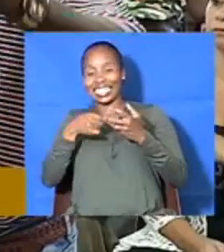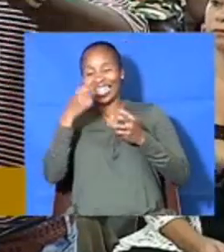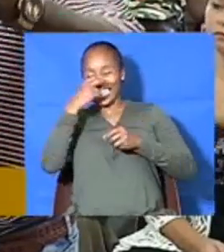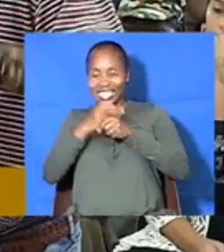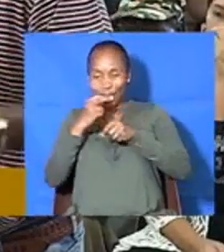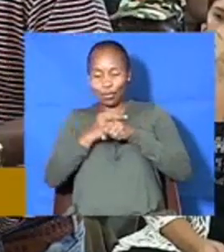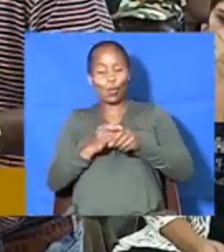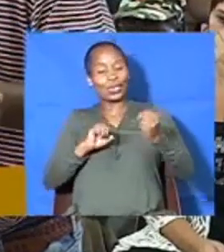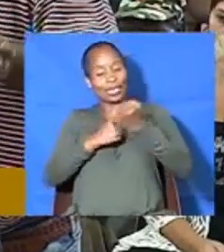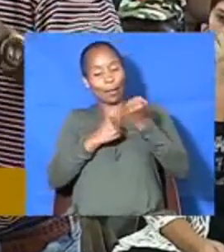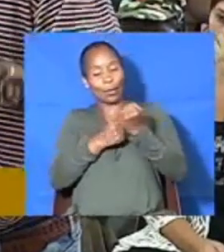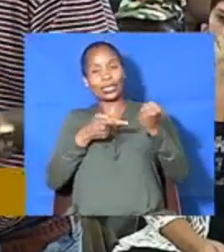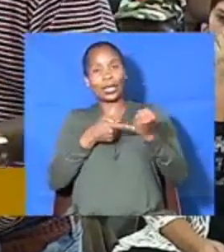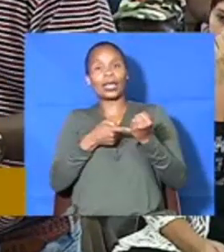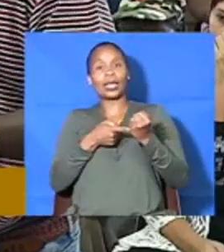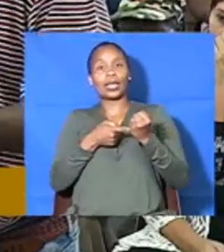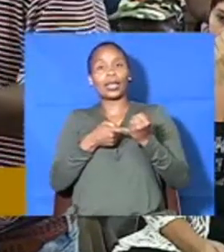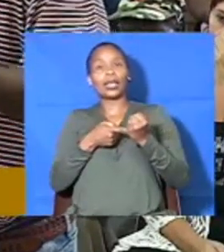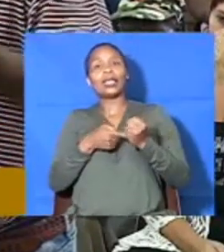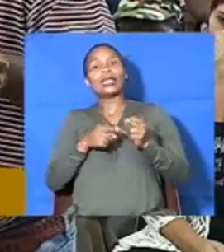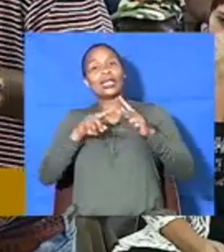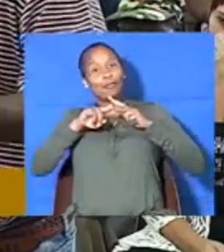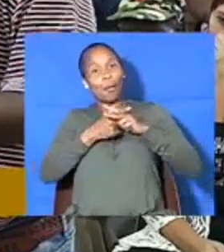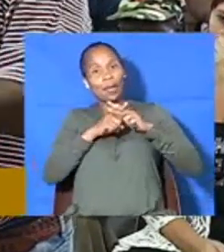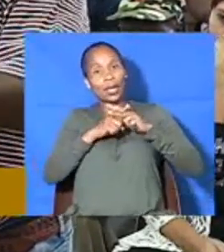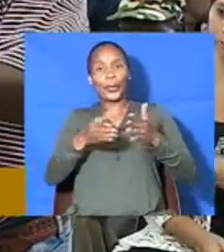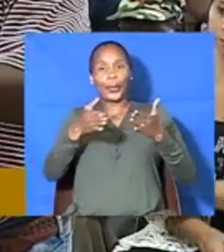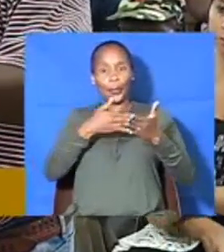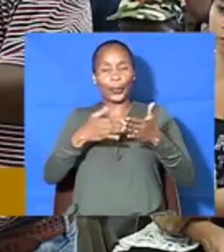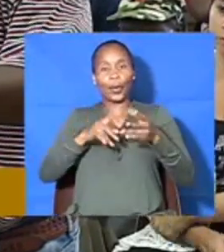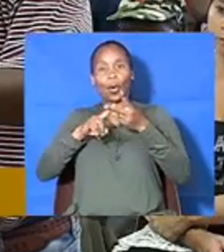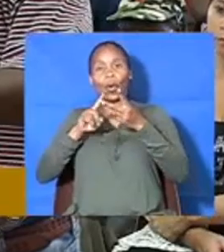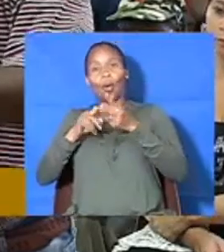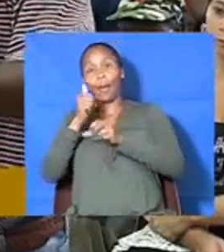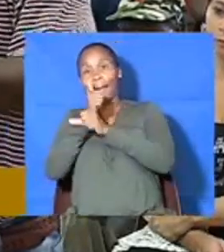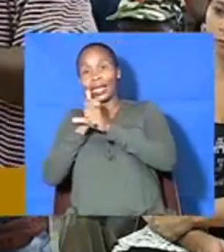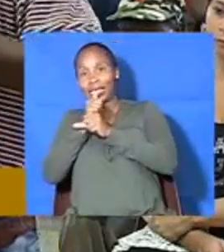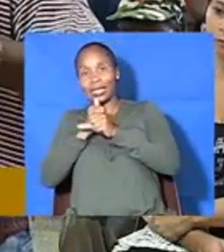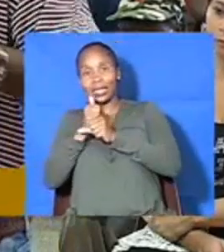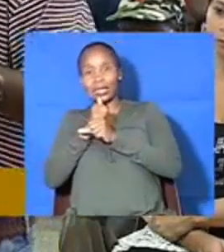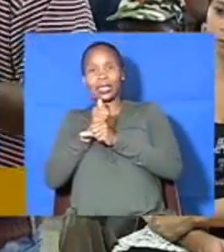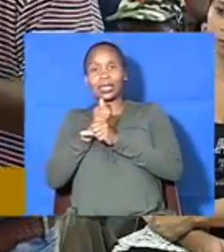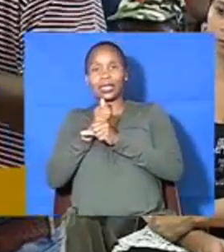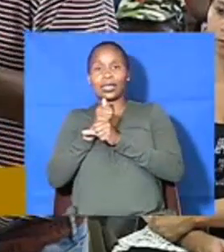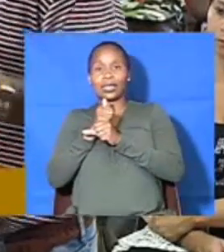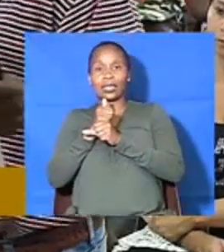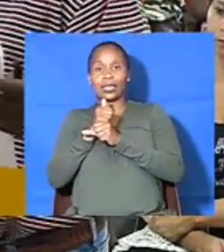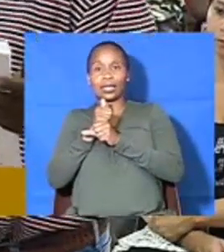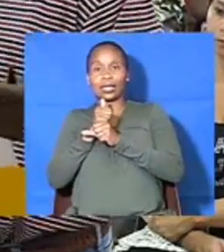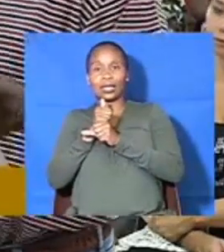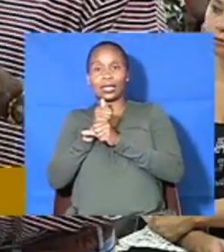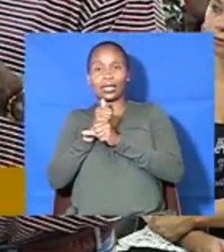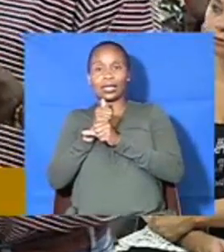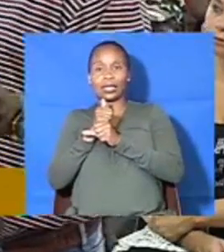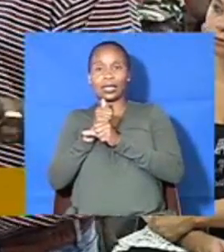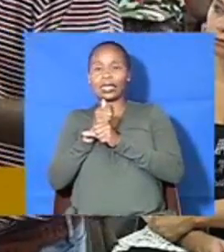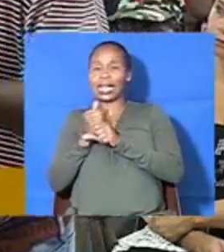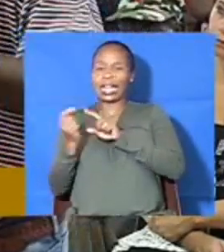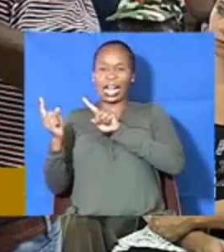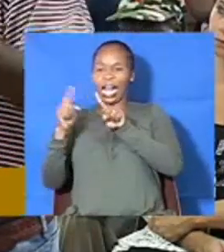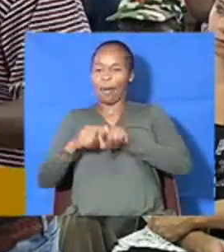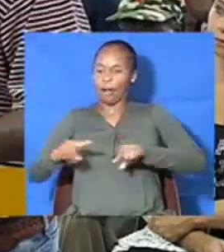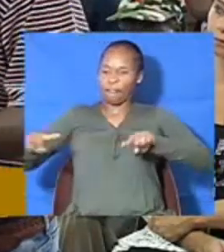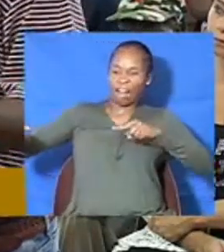You see, Chairperson, I always ask myself why poverty was not declared a sin in the Bible.